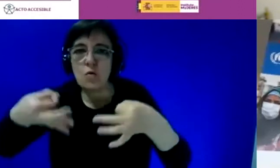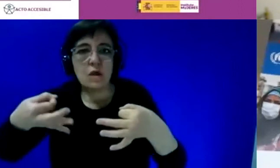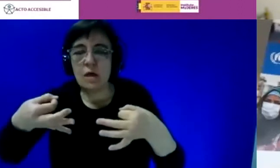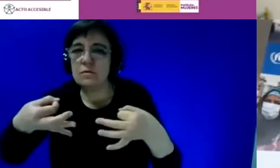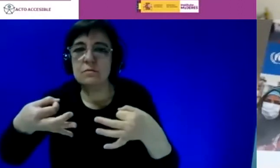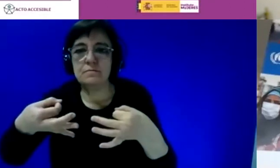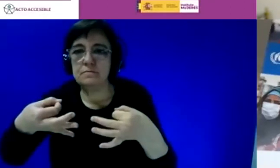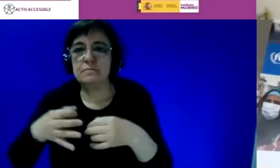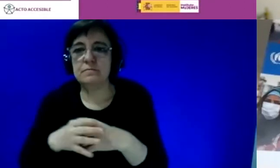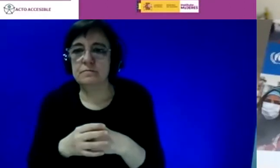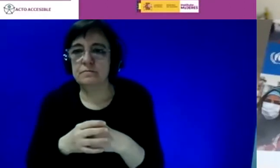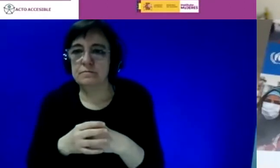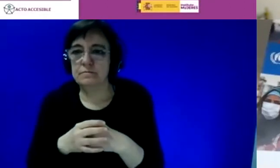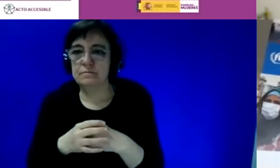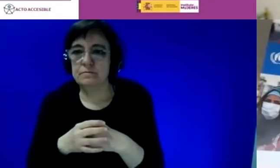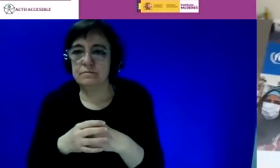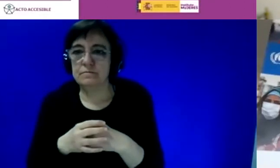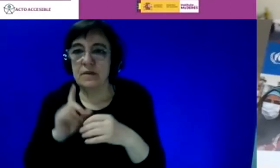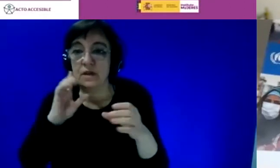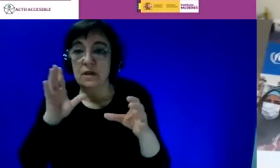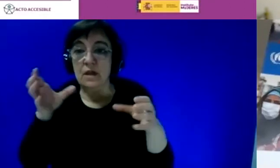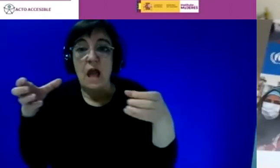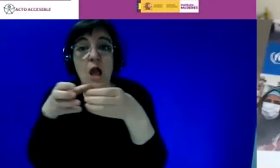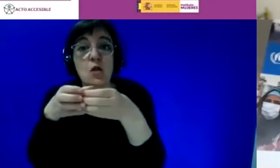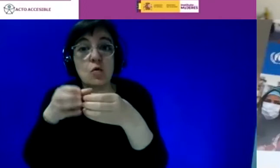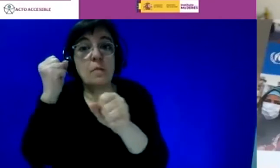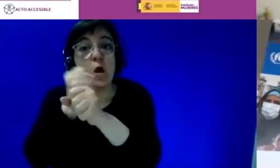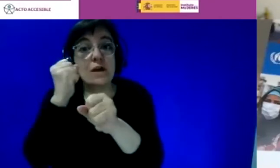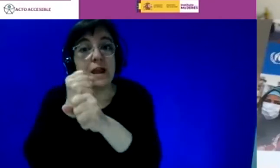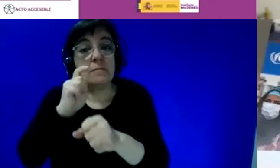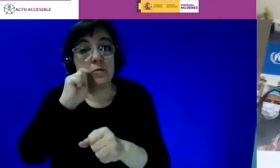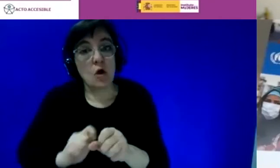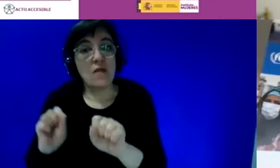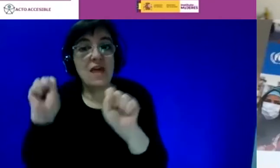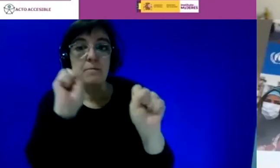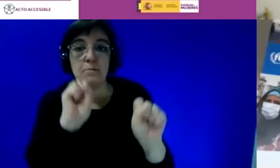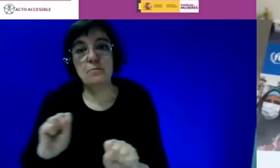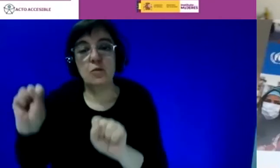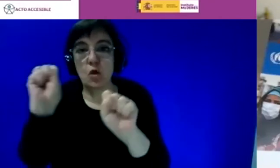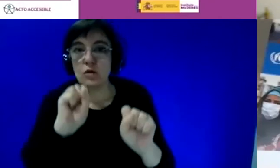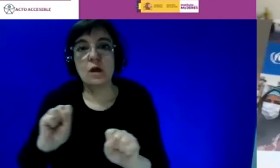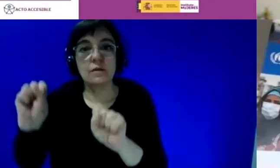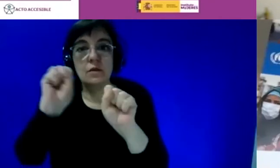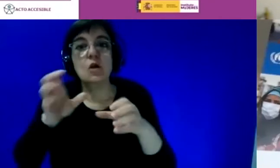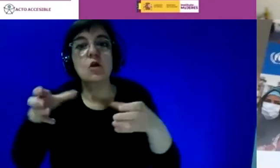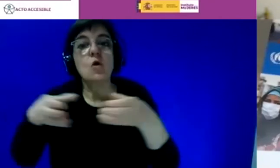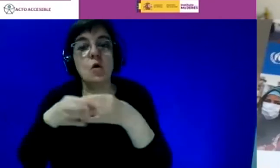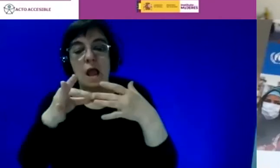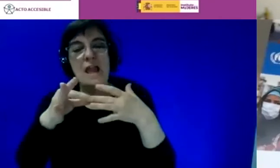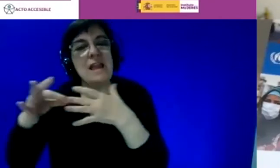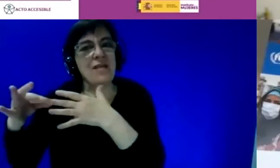cluster that operates in Ukraine and is led by UNHCR advises that 90% of